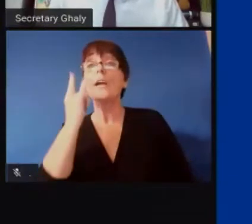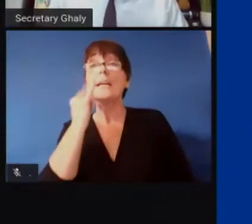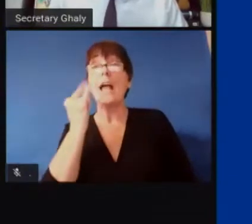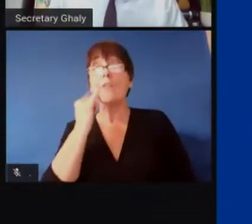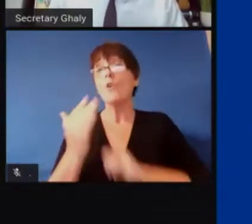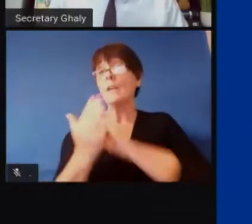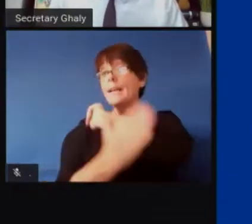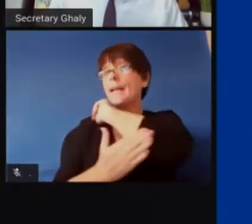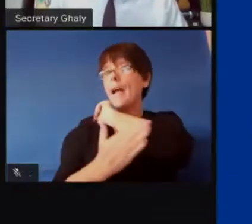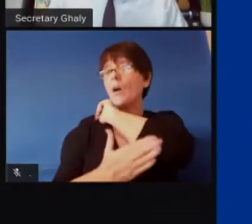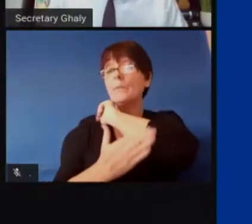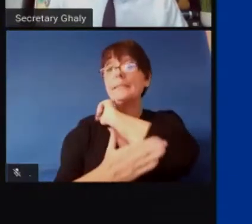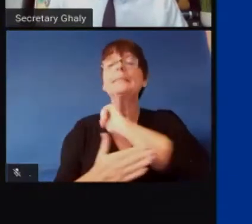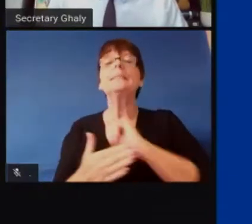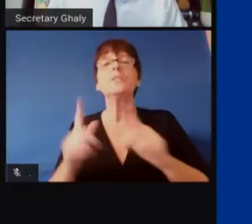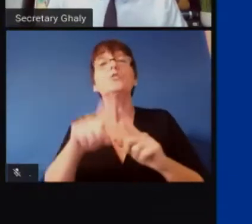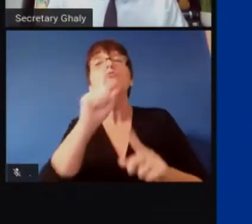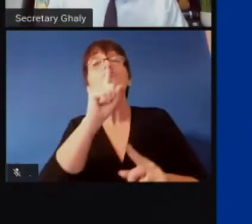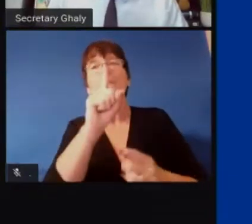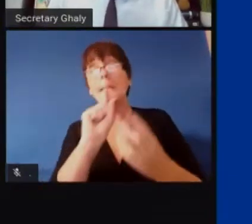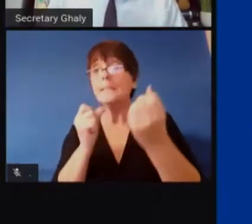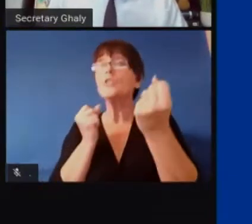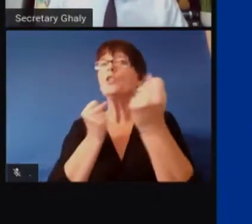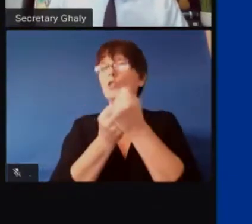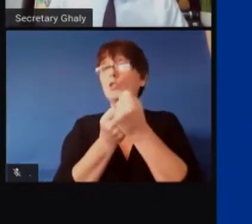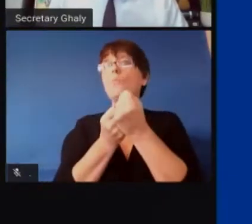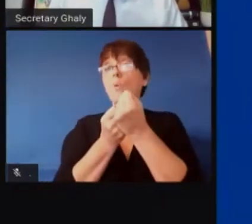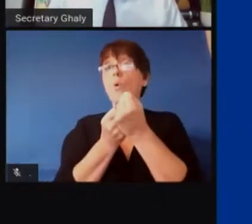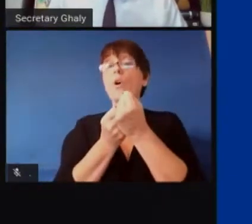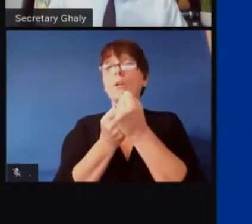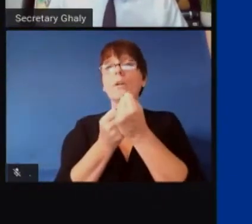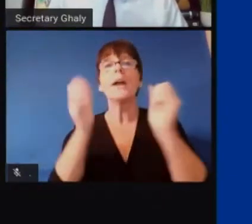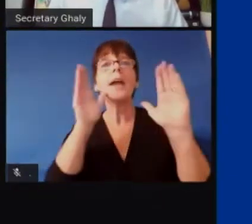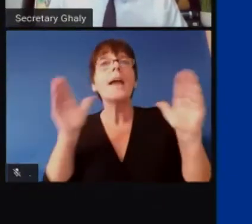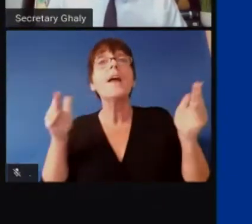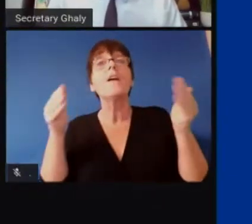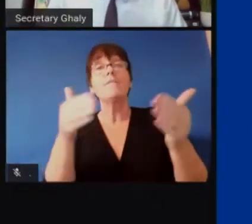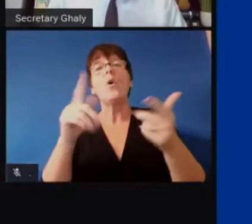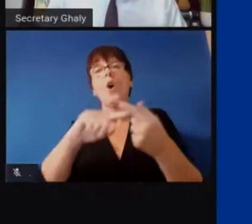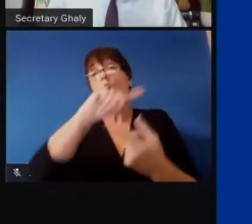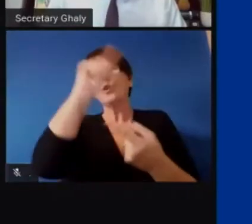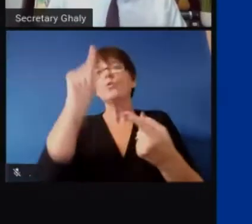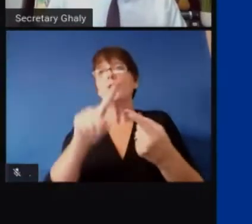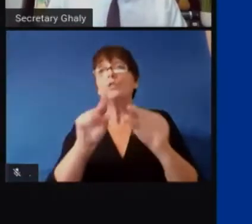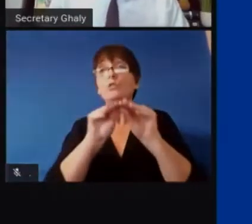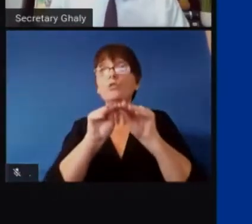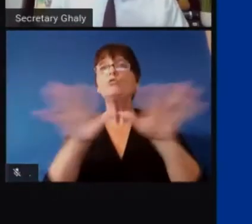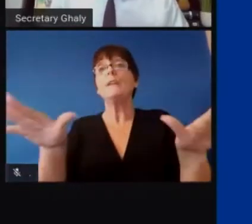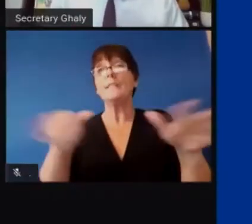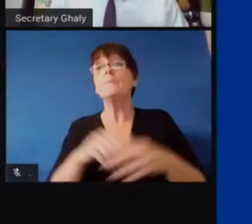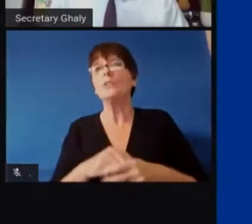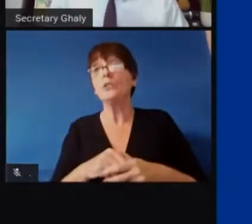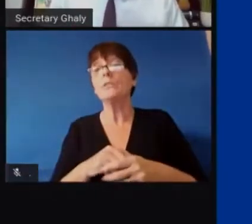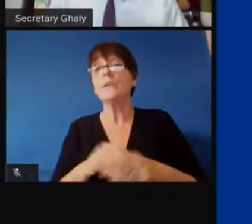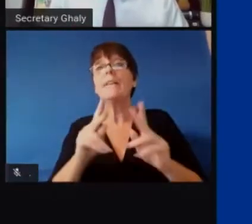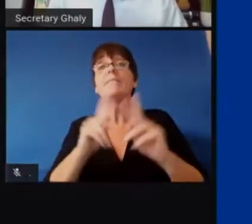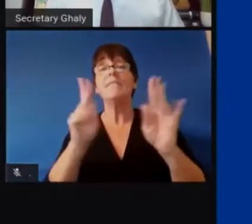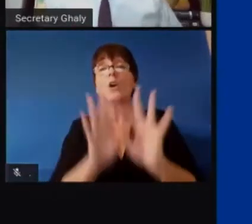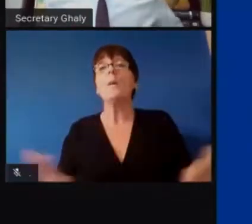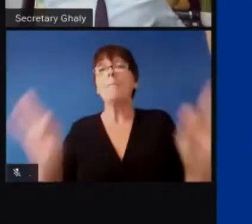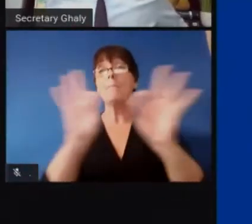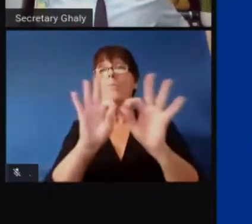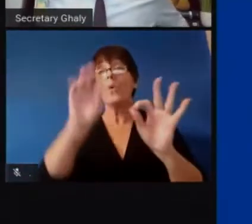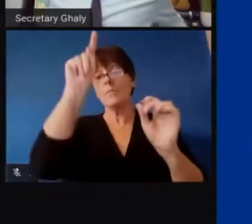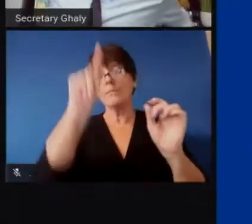counties to really support a focus on reducing transmission in very important parts of